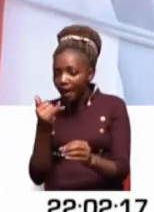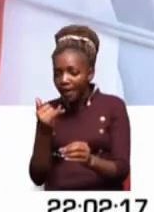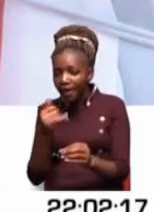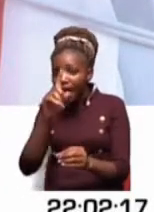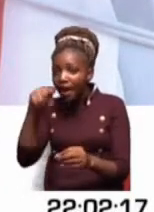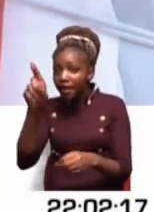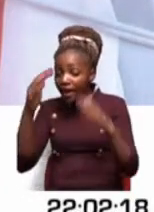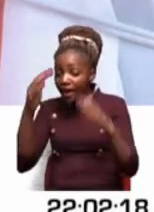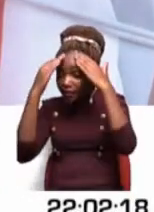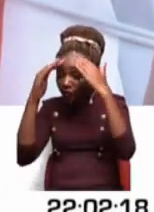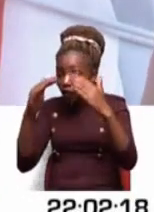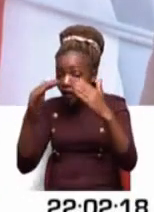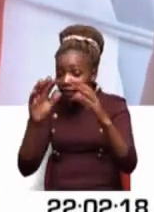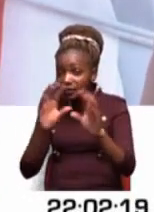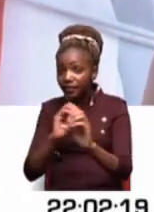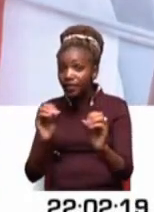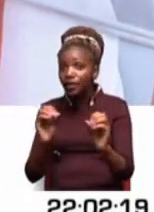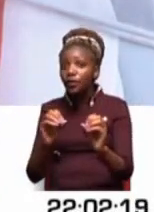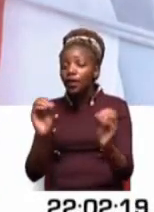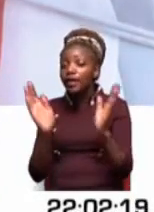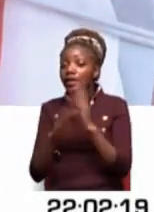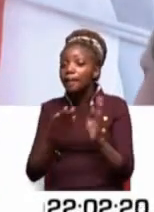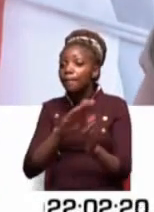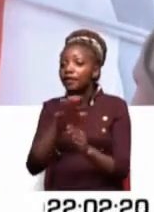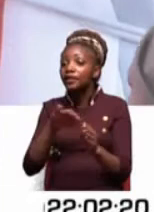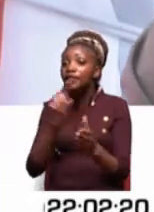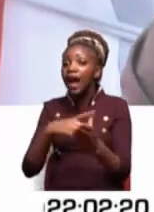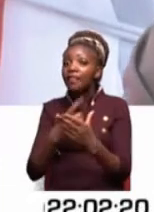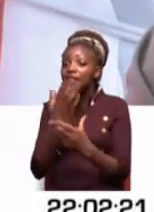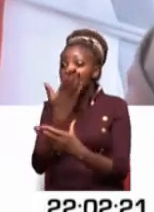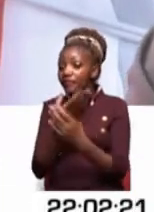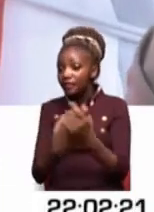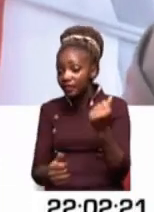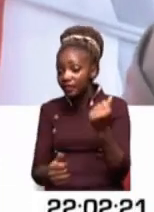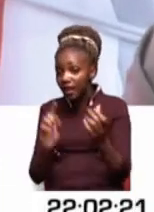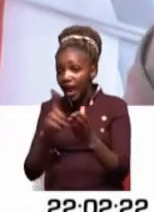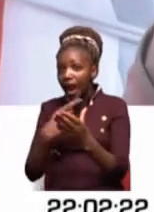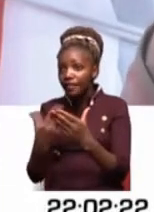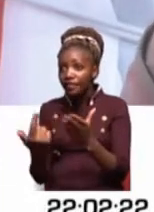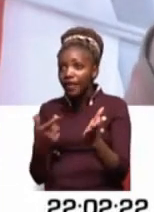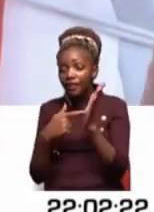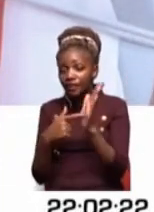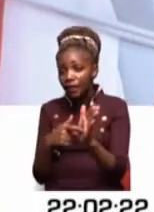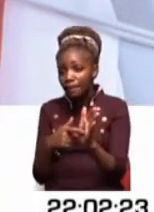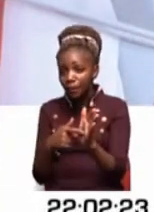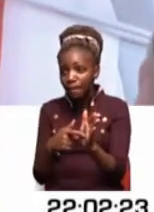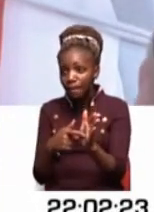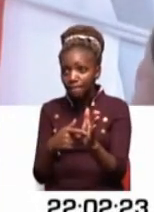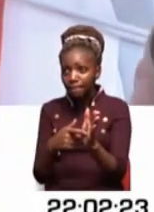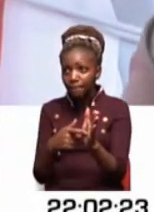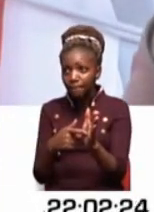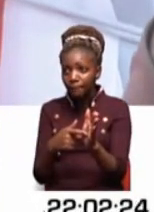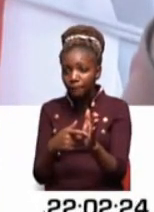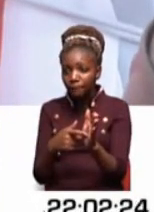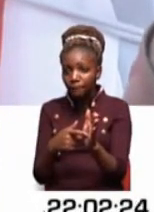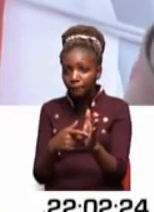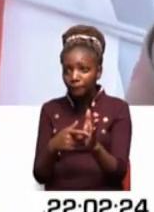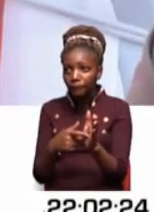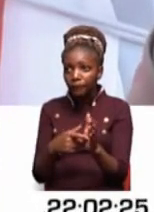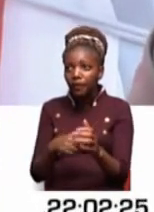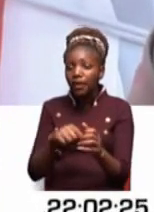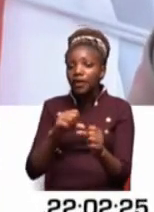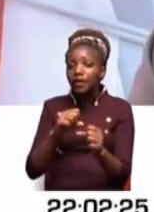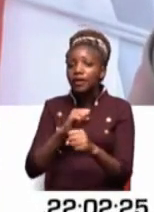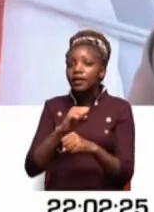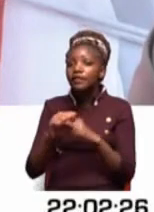bad environment and they've been terrible. And the other example I can give Mheshimiwa, which is even better, when you talk about East Germany, 1989 was